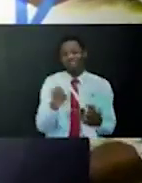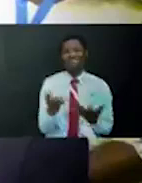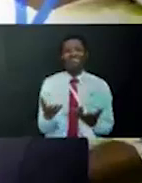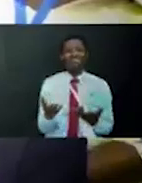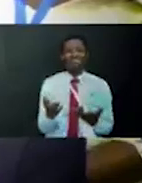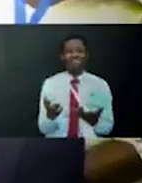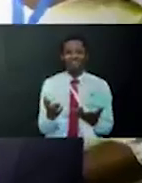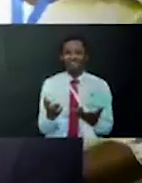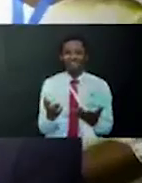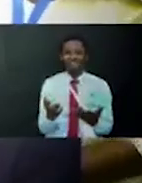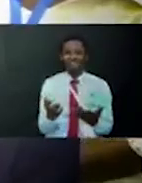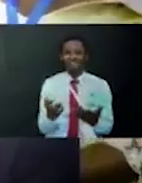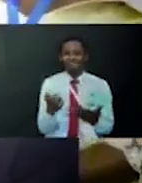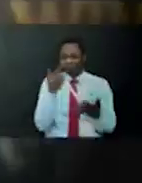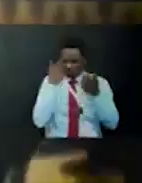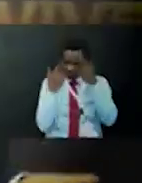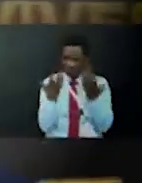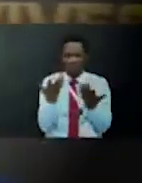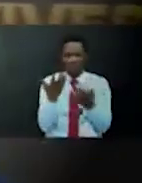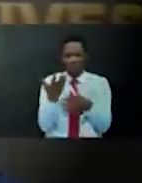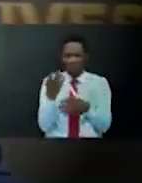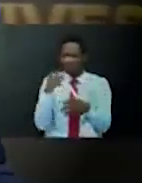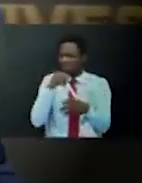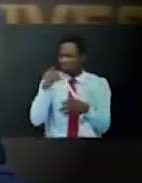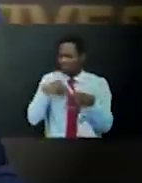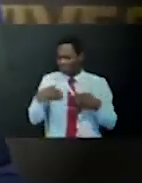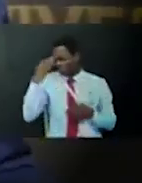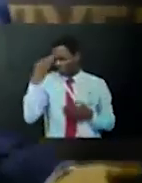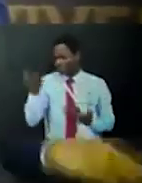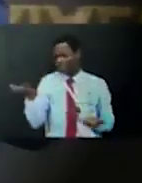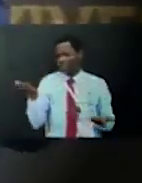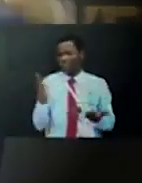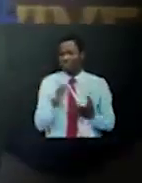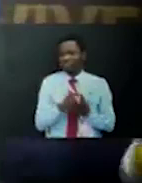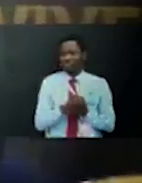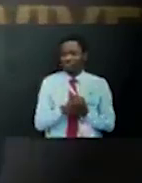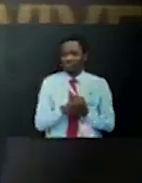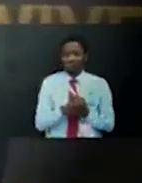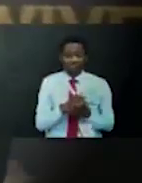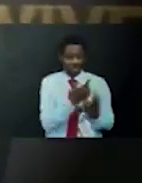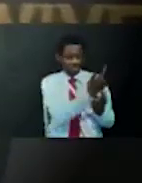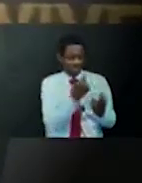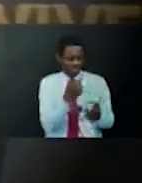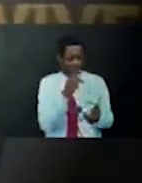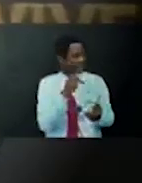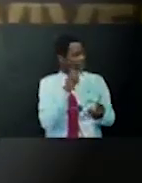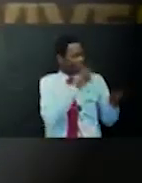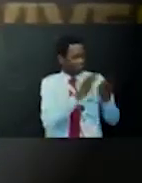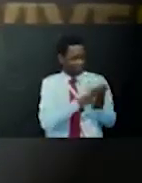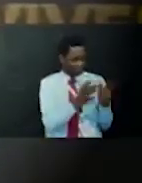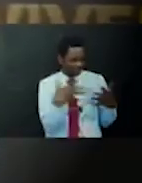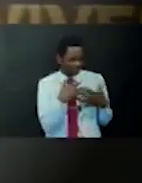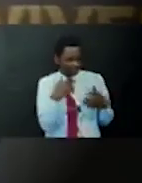Yeah, because you never deserve, because by this time nobody knows you. Yeah, when you are even coming, the people are afraid because they saw you